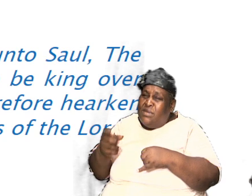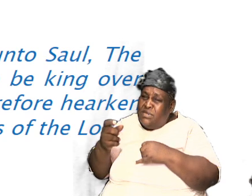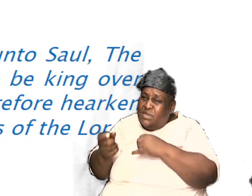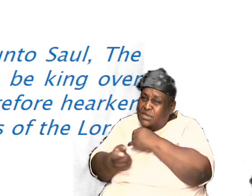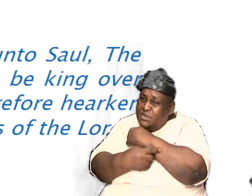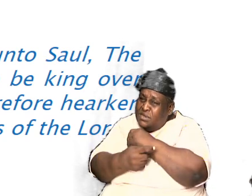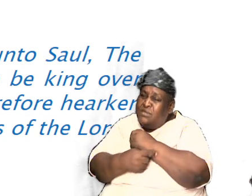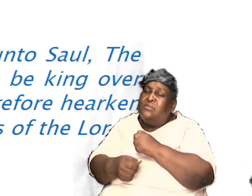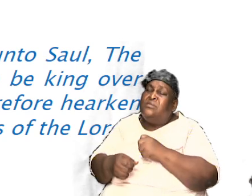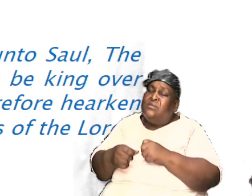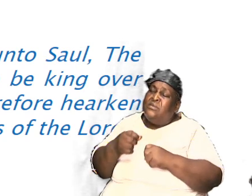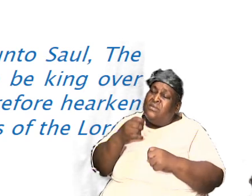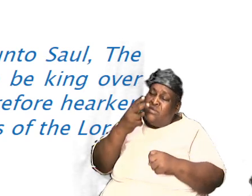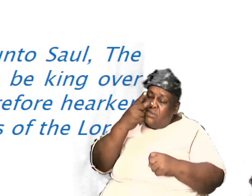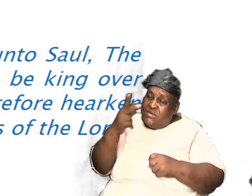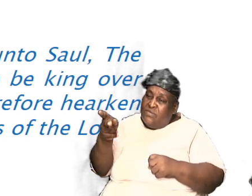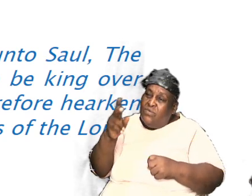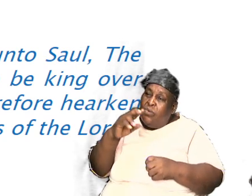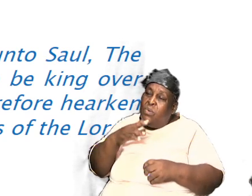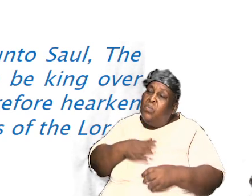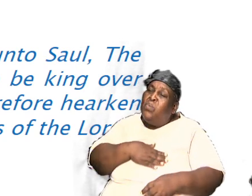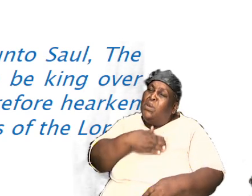Lord.